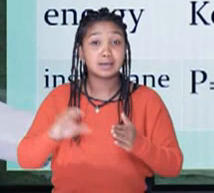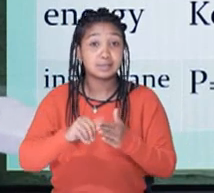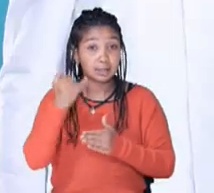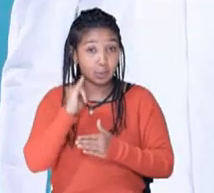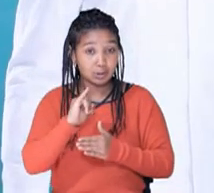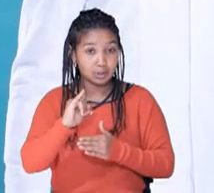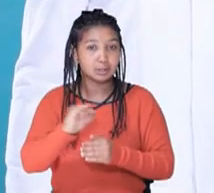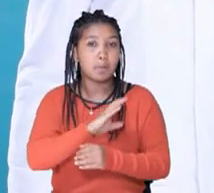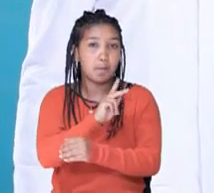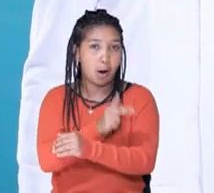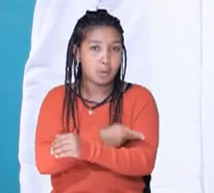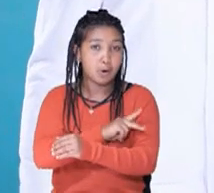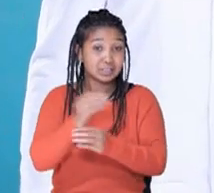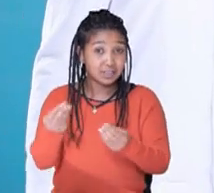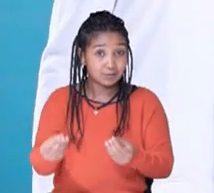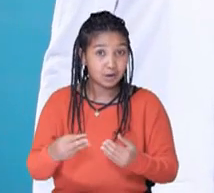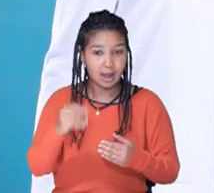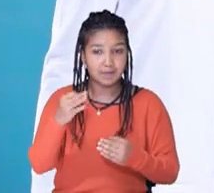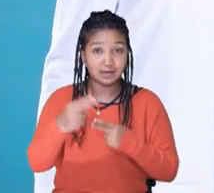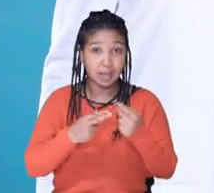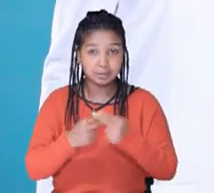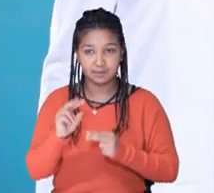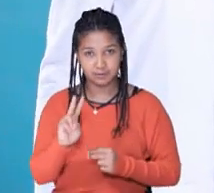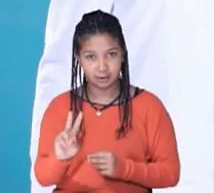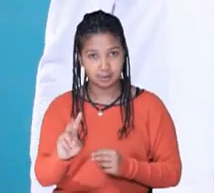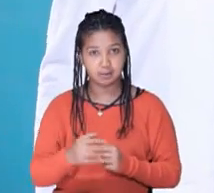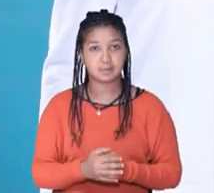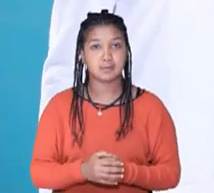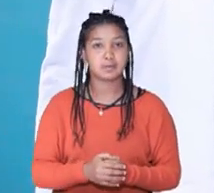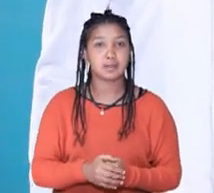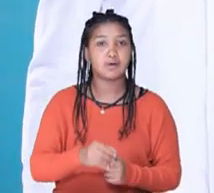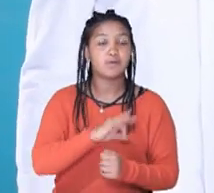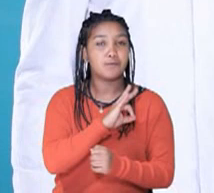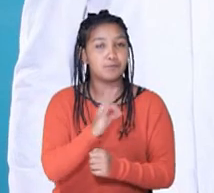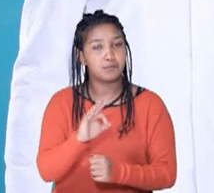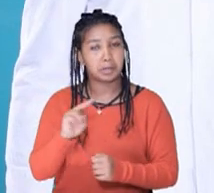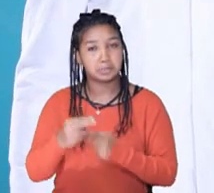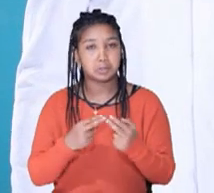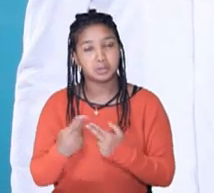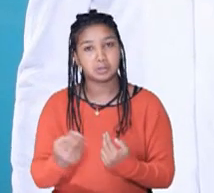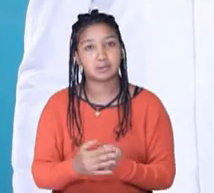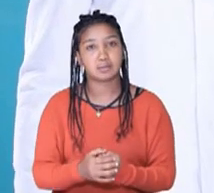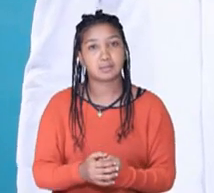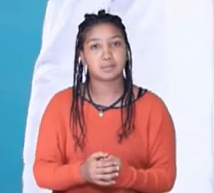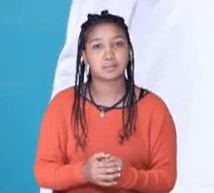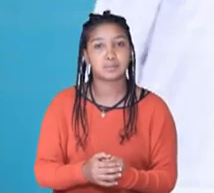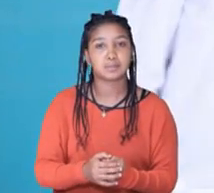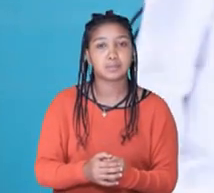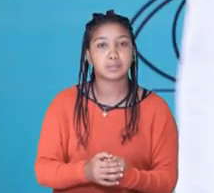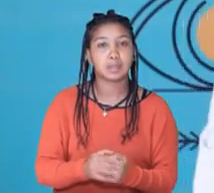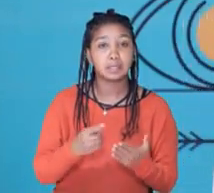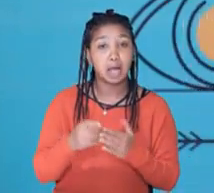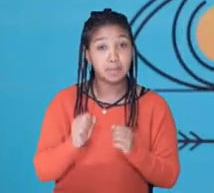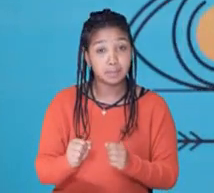other point is power. Power can be given as F times V, the force times V. This is instantaneous power actually,